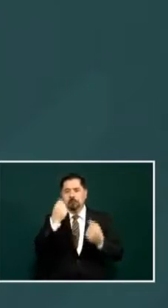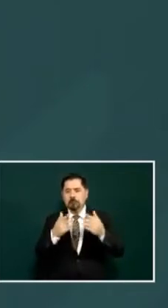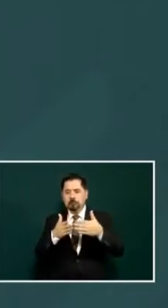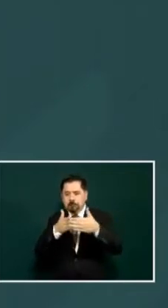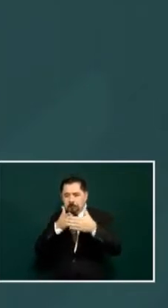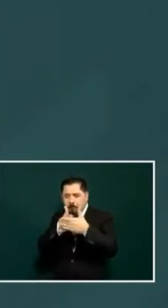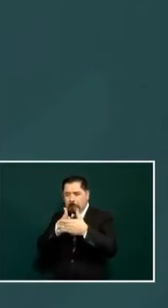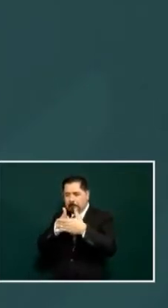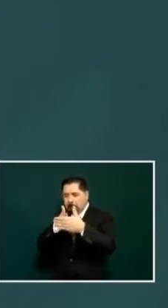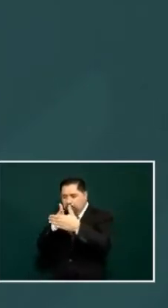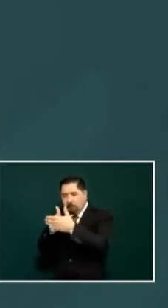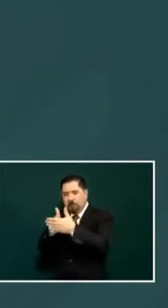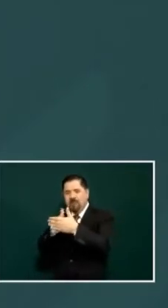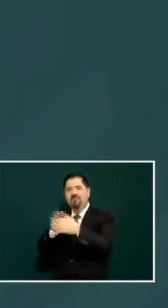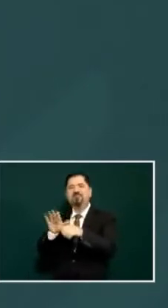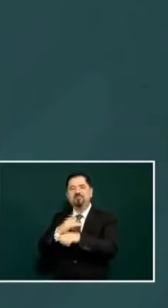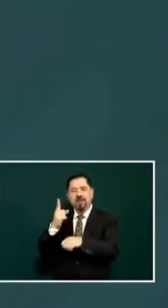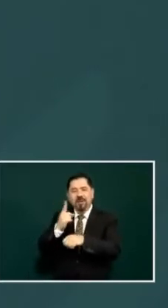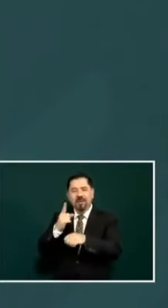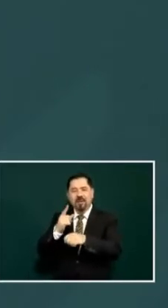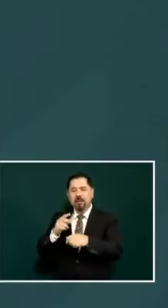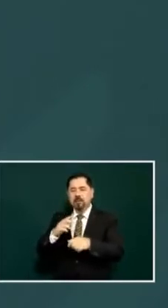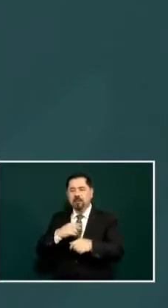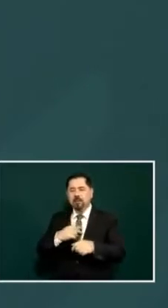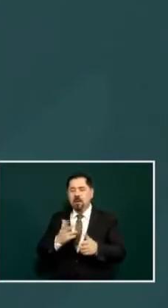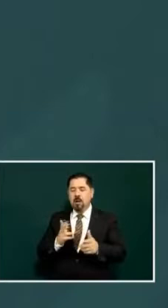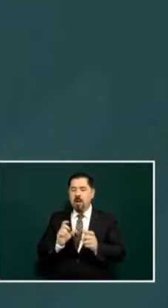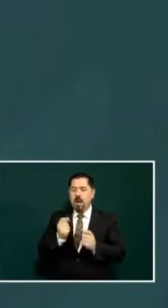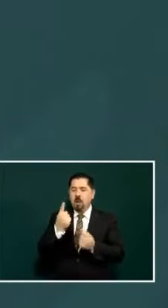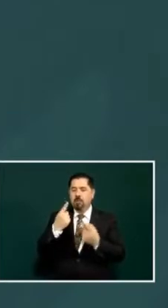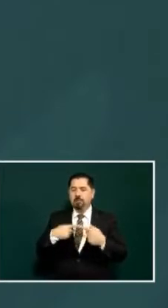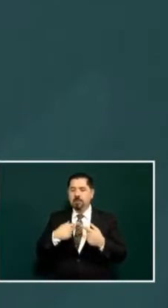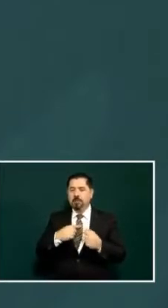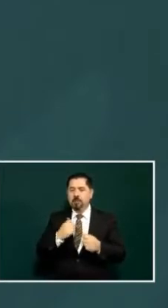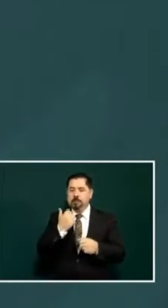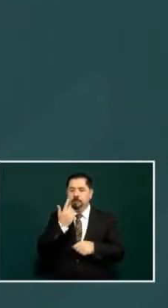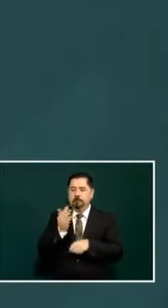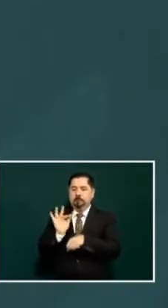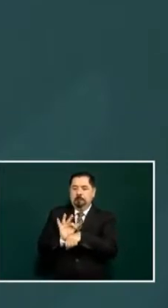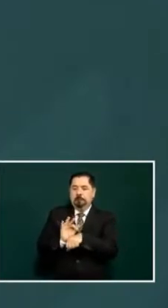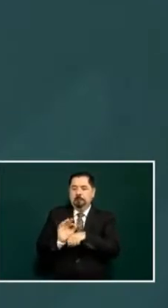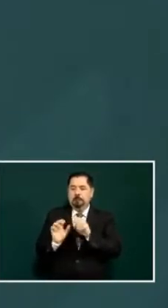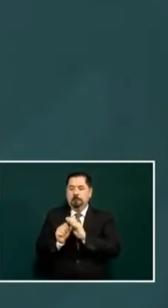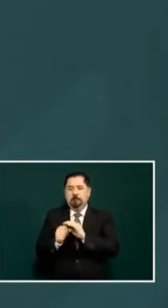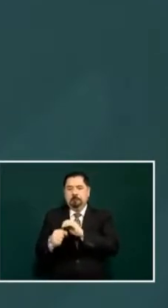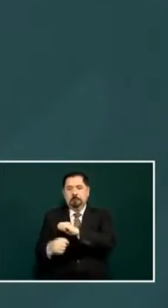that they're not being influential ISM involved